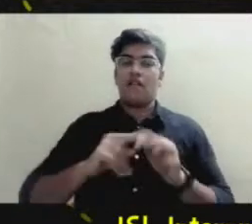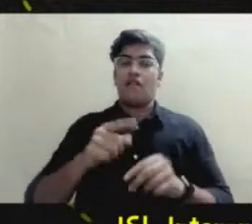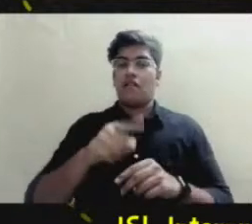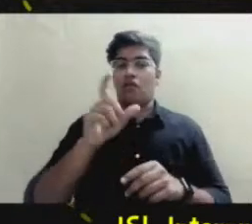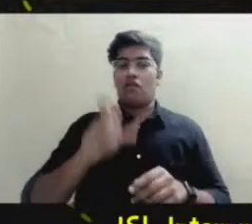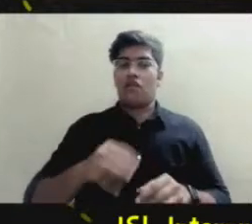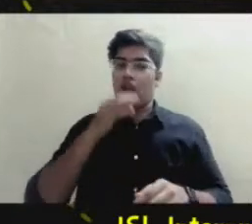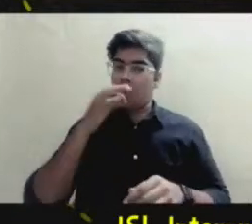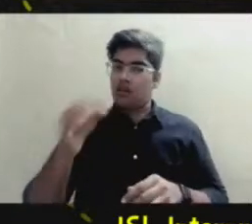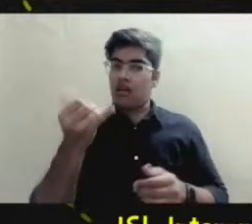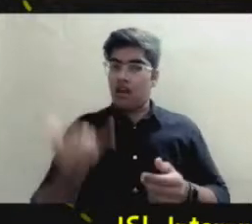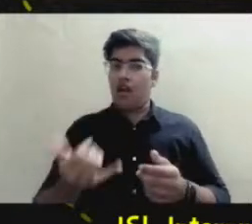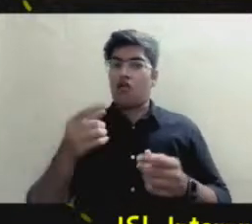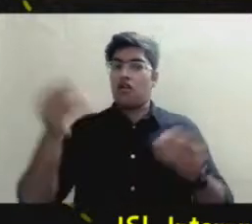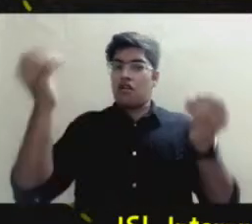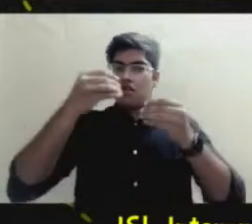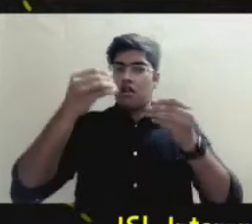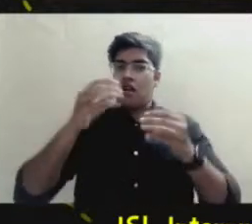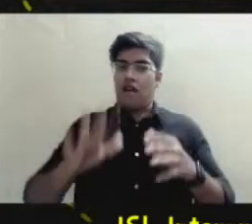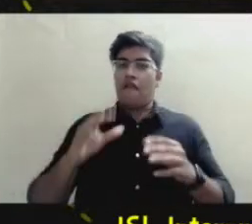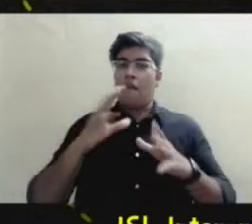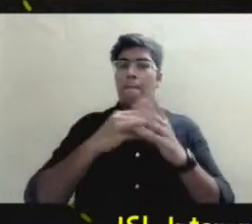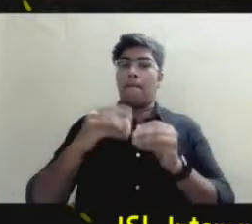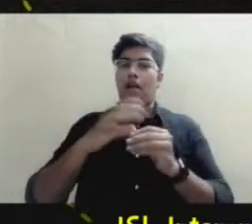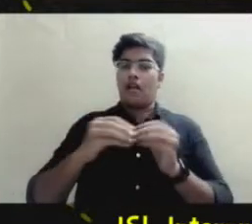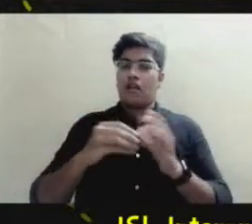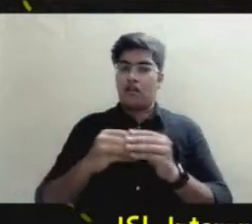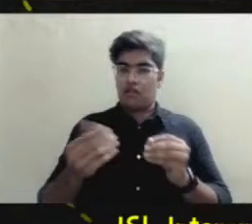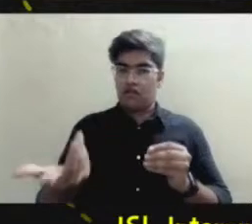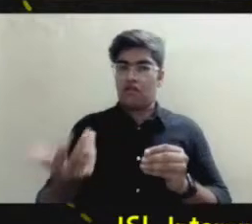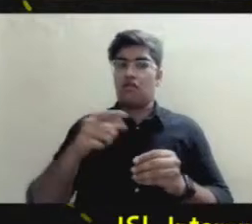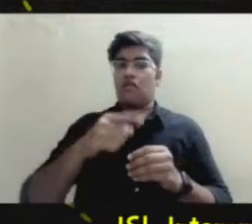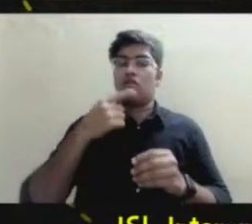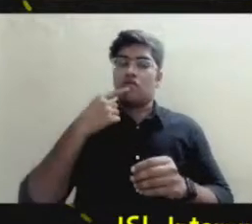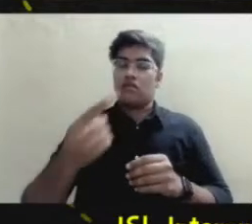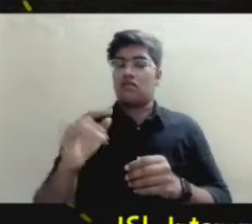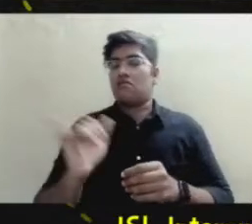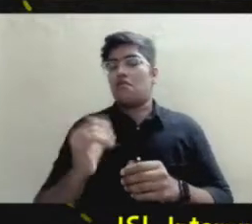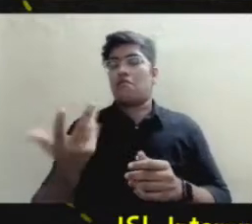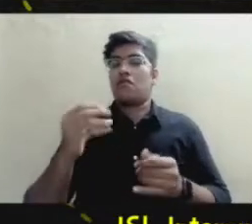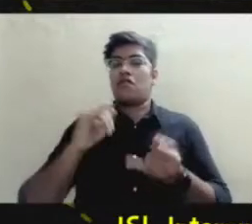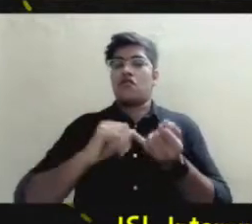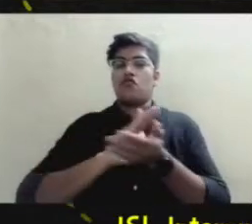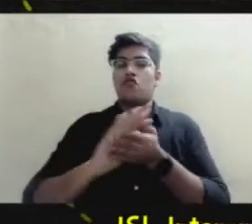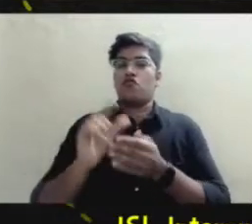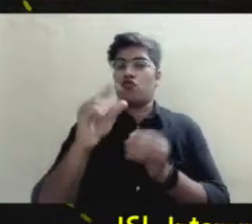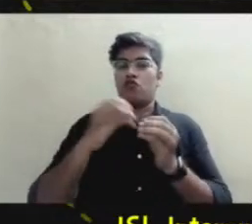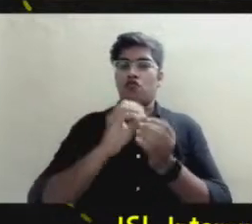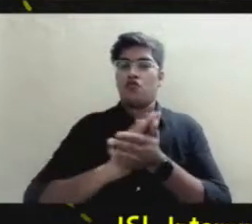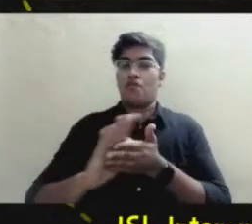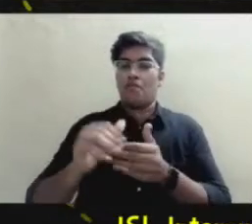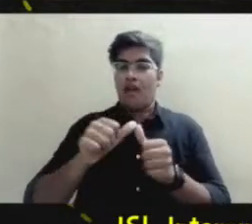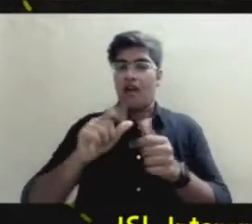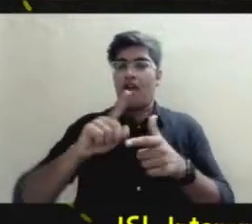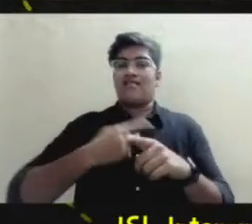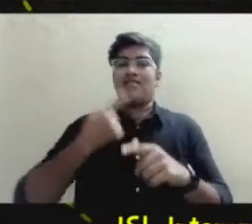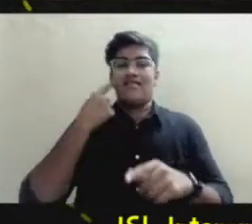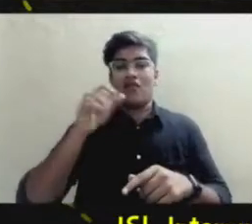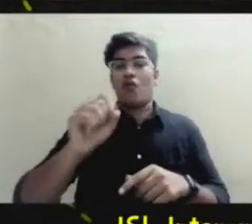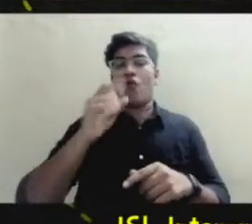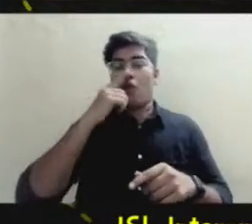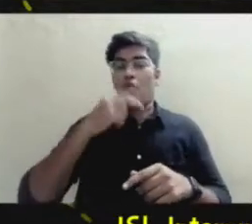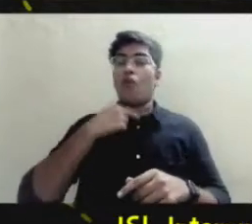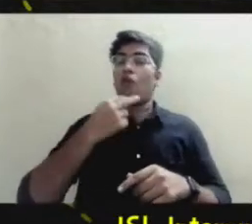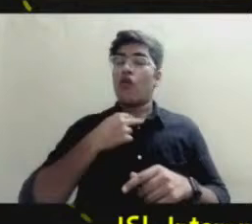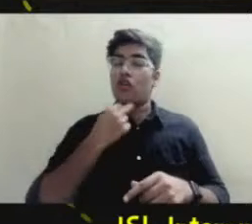raining in Bangalore and something about the rain sets a pleasurable vibe. And Shubhaji's voice adds to this pleasure experience with Tumri. Thank